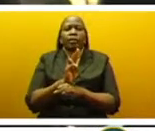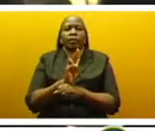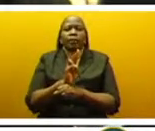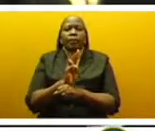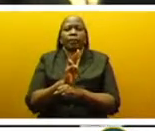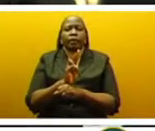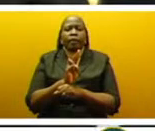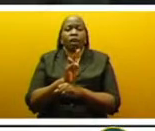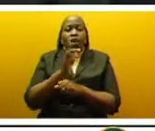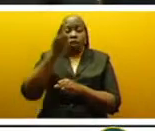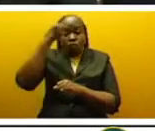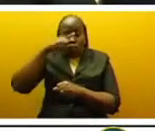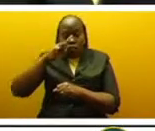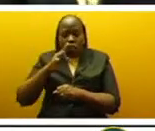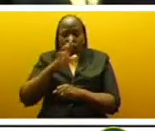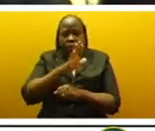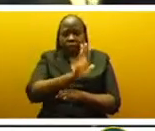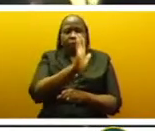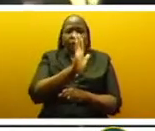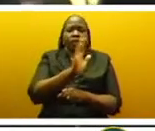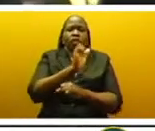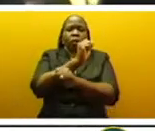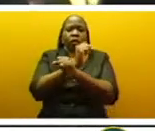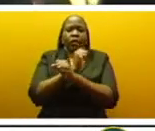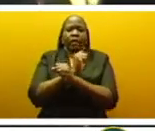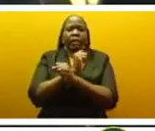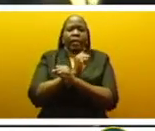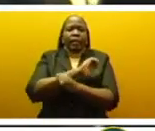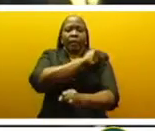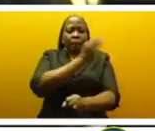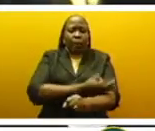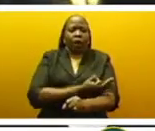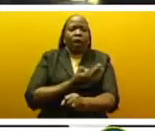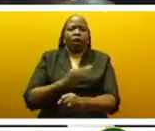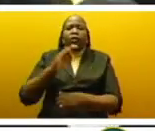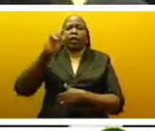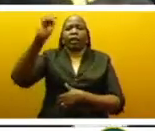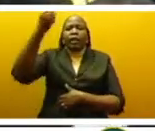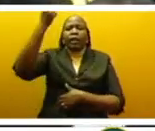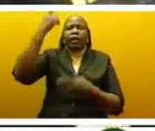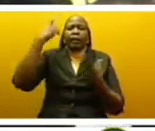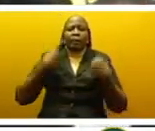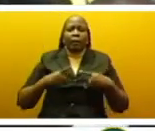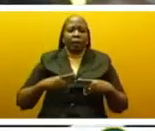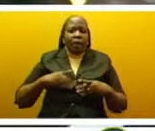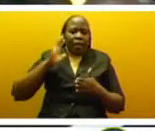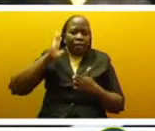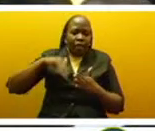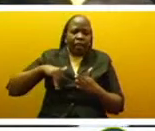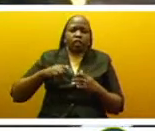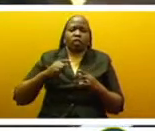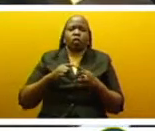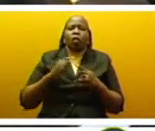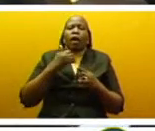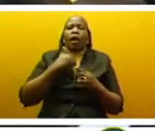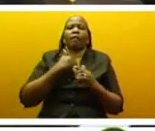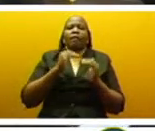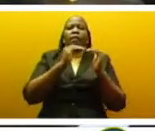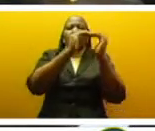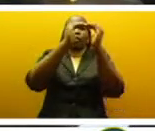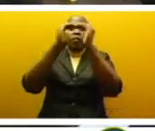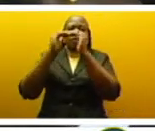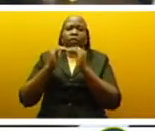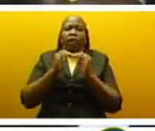in order to protect the sovereignty of the people than to have fair and